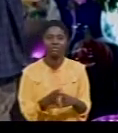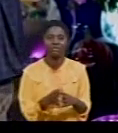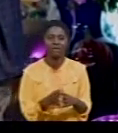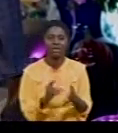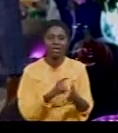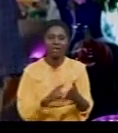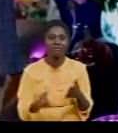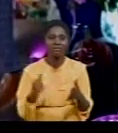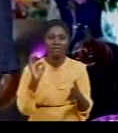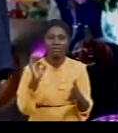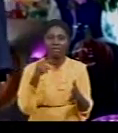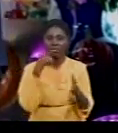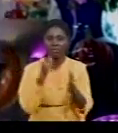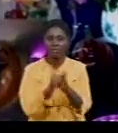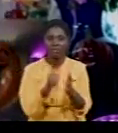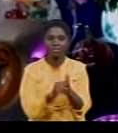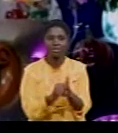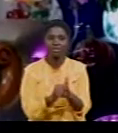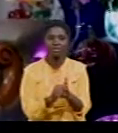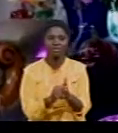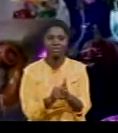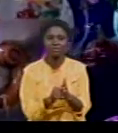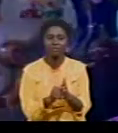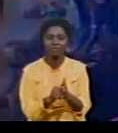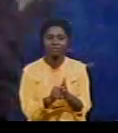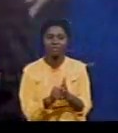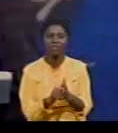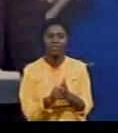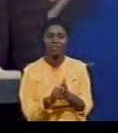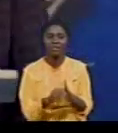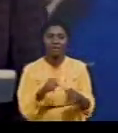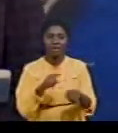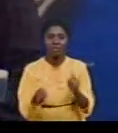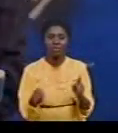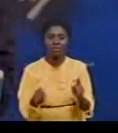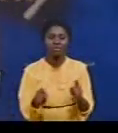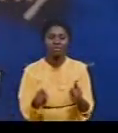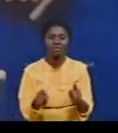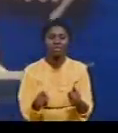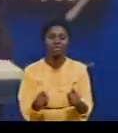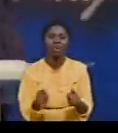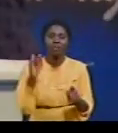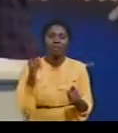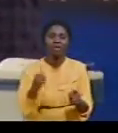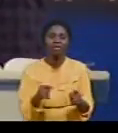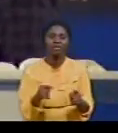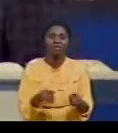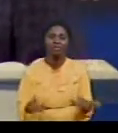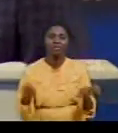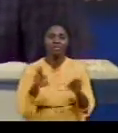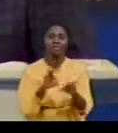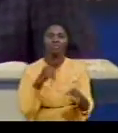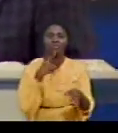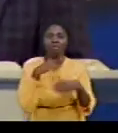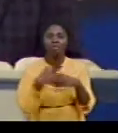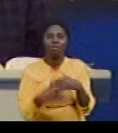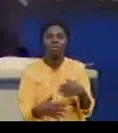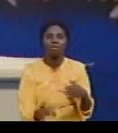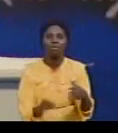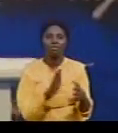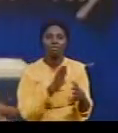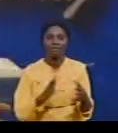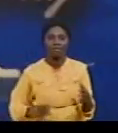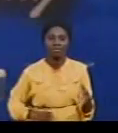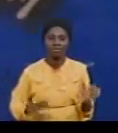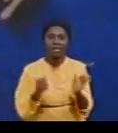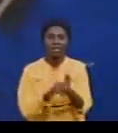but with the precious blood of Christ. That's how we're born again. With the precious blood of Christ. That's